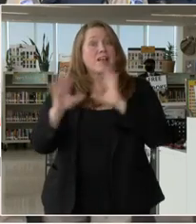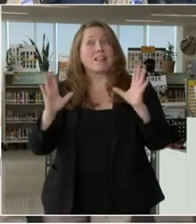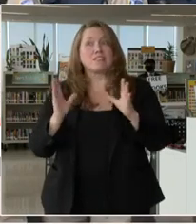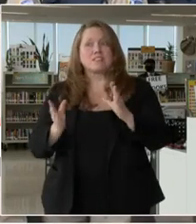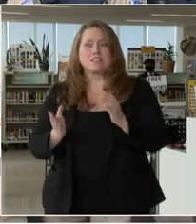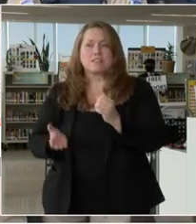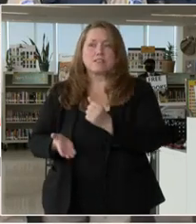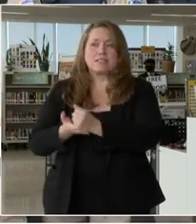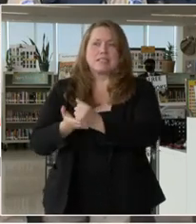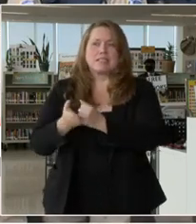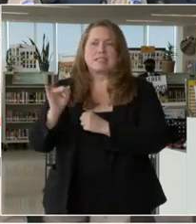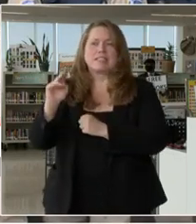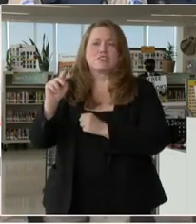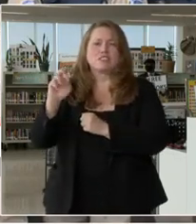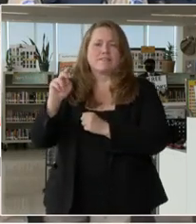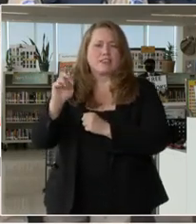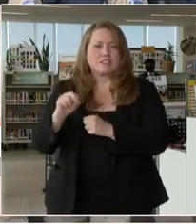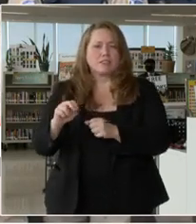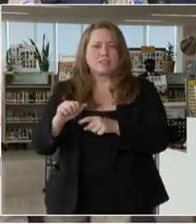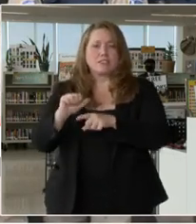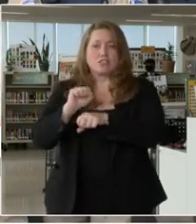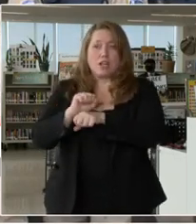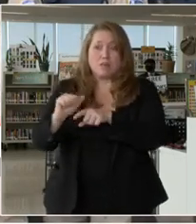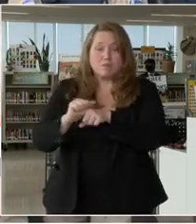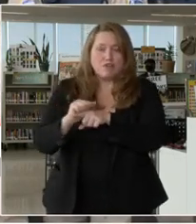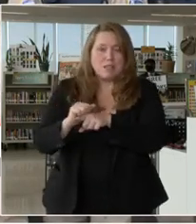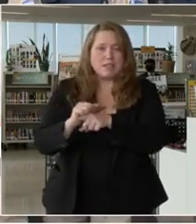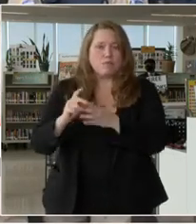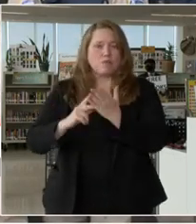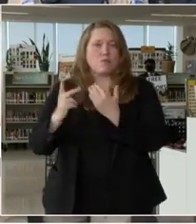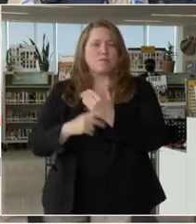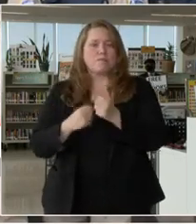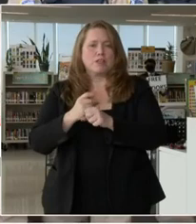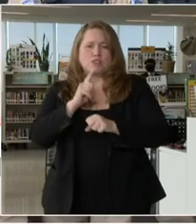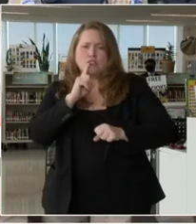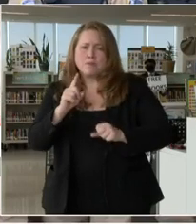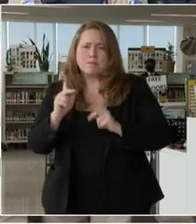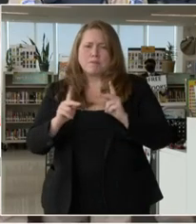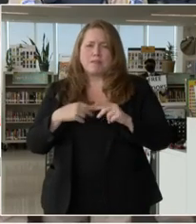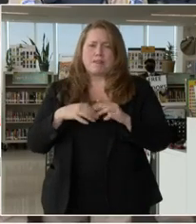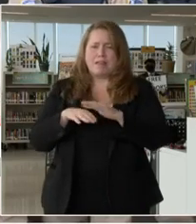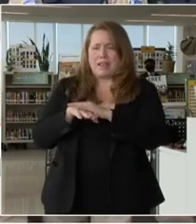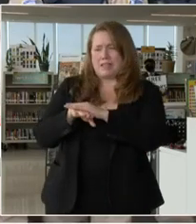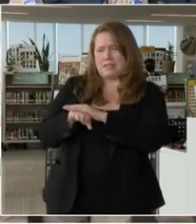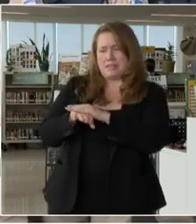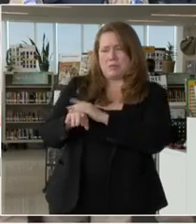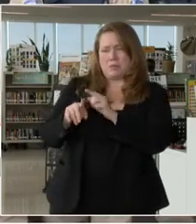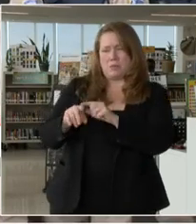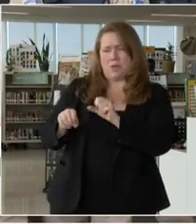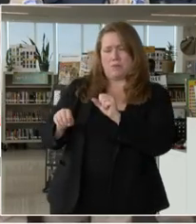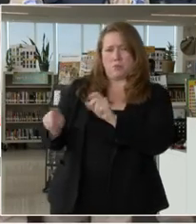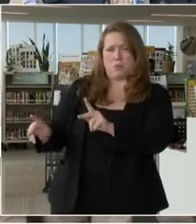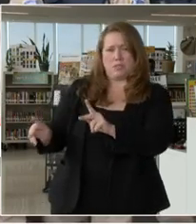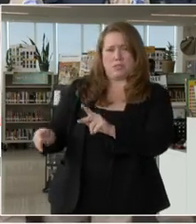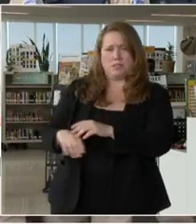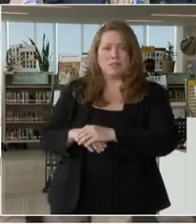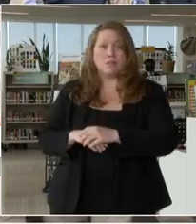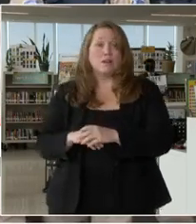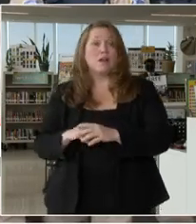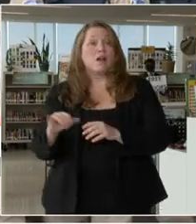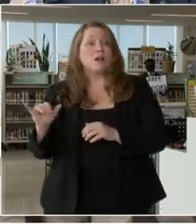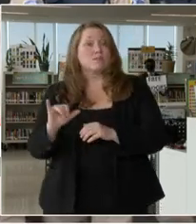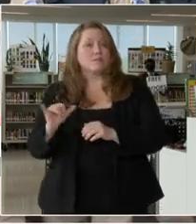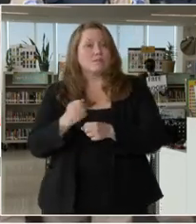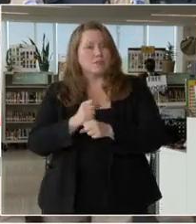job training programs to make sure that people have access to opportunity. And it makes, and it also